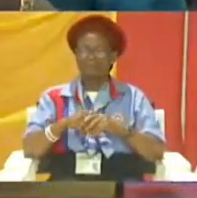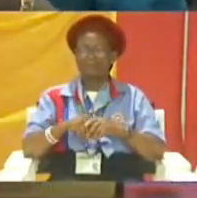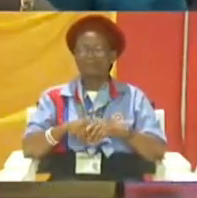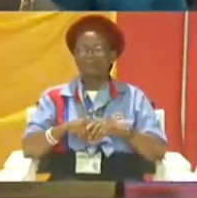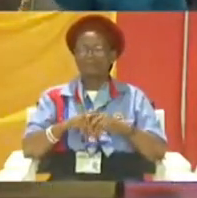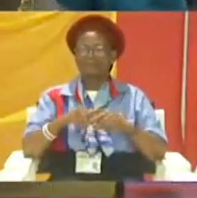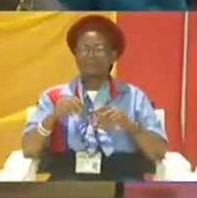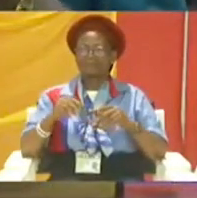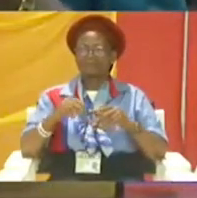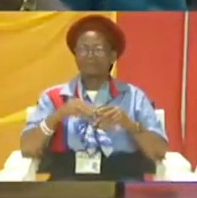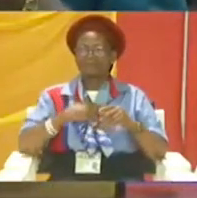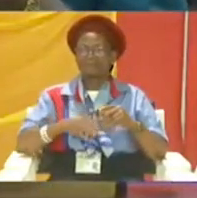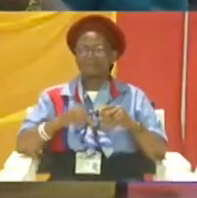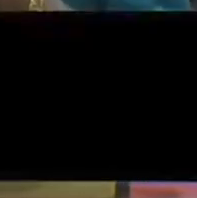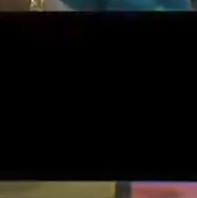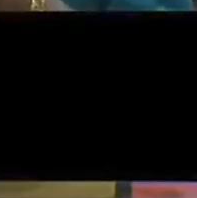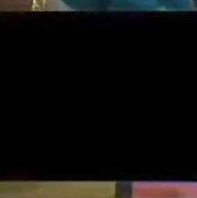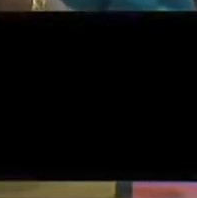Please receive them. Save